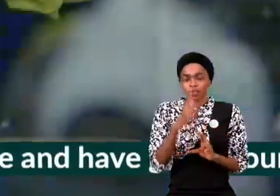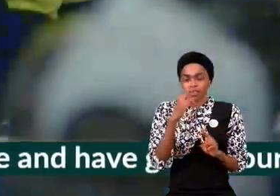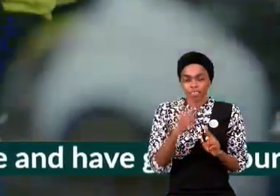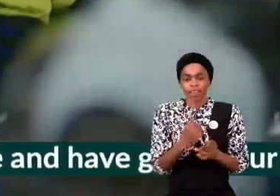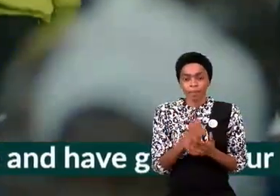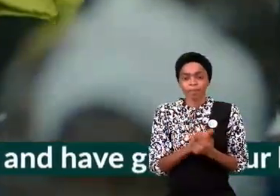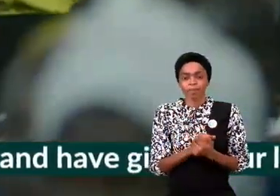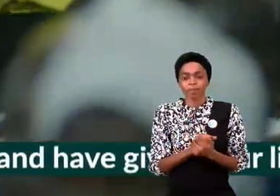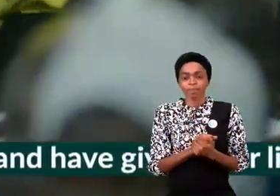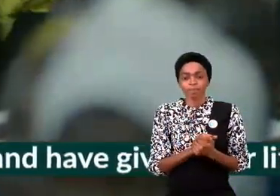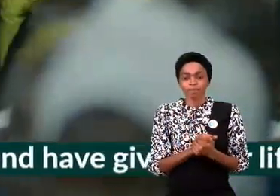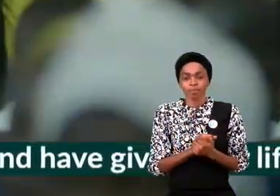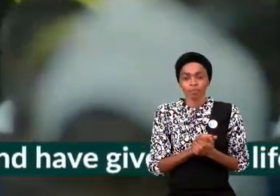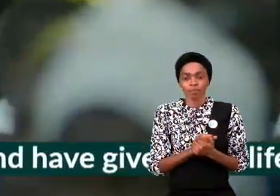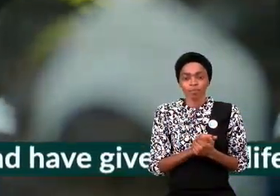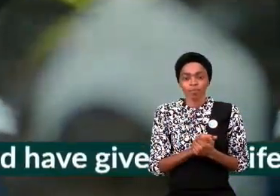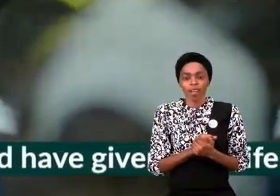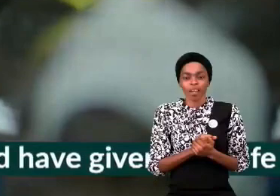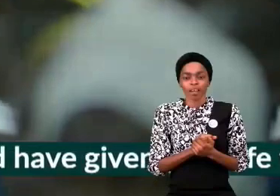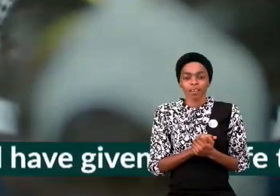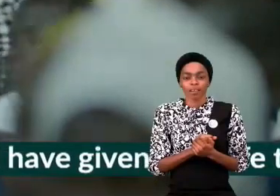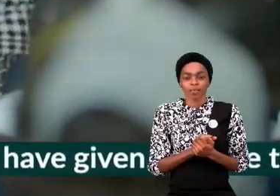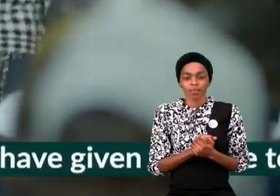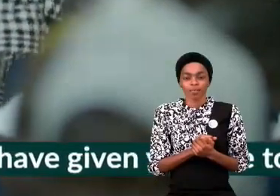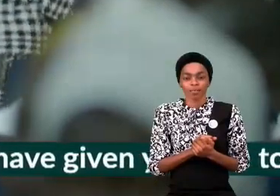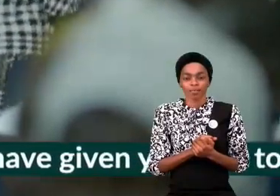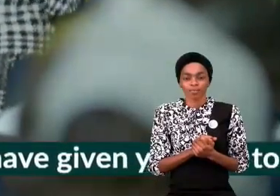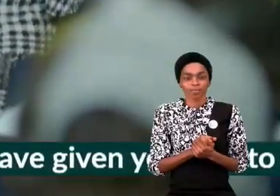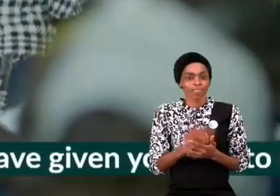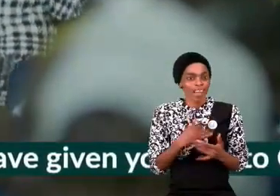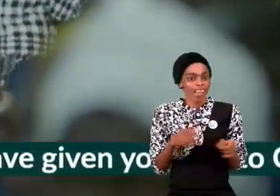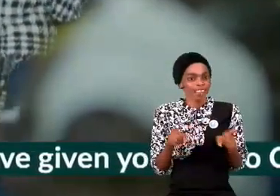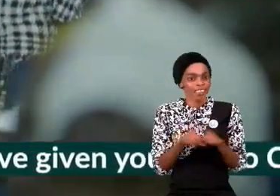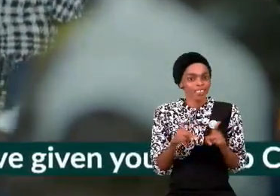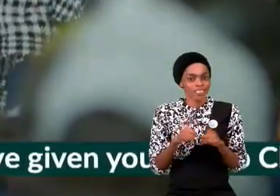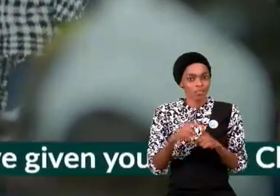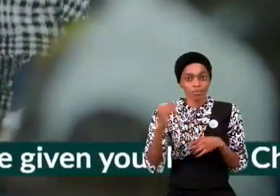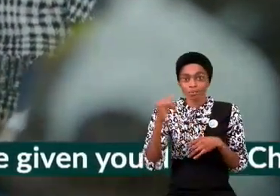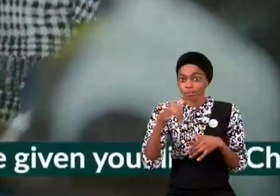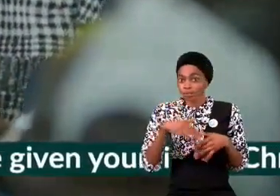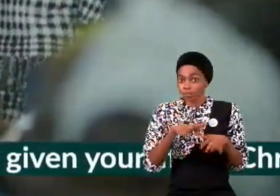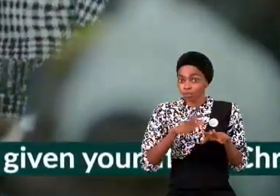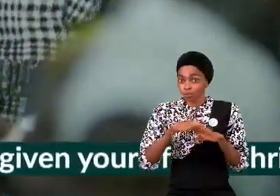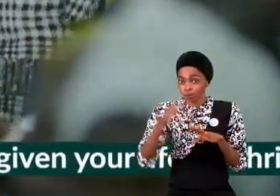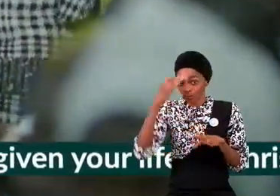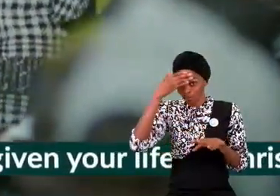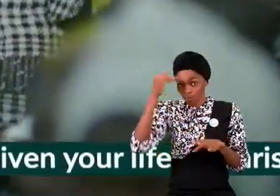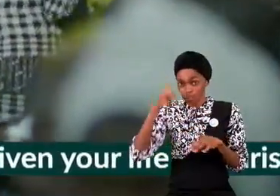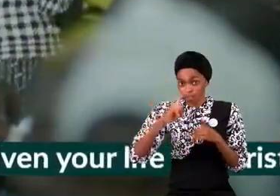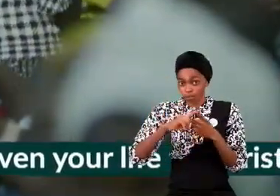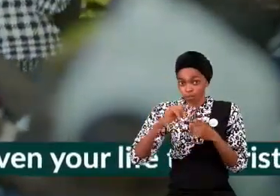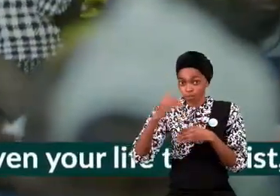Okay, those in the main hall, they are true. What are those by this side?